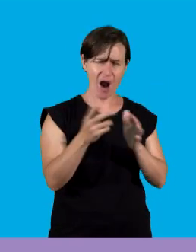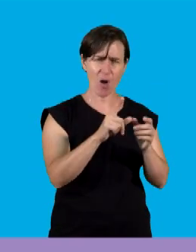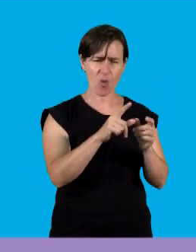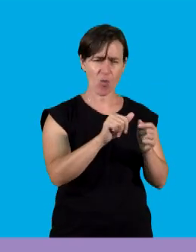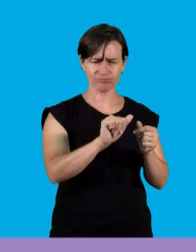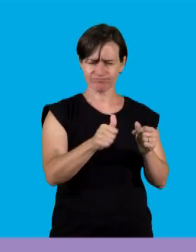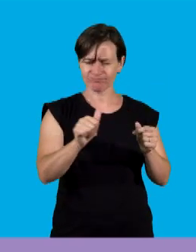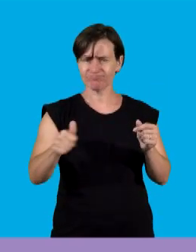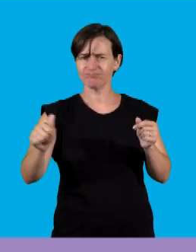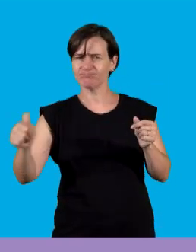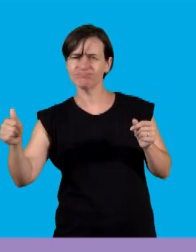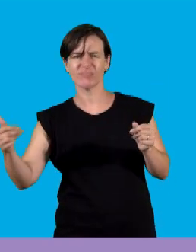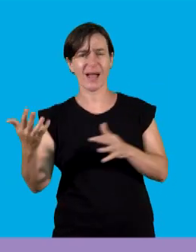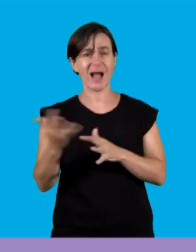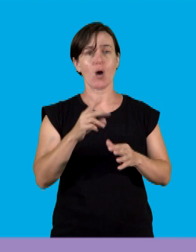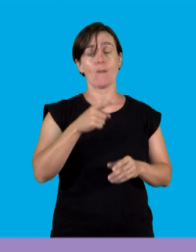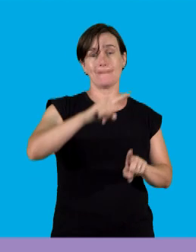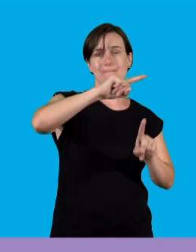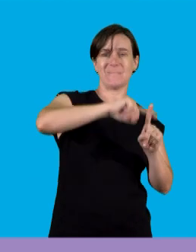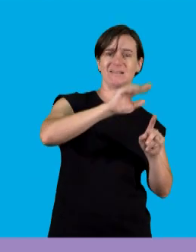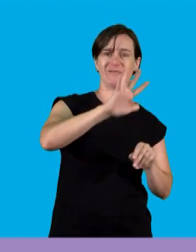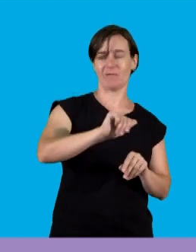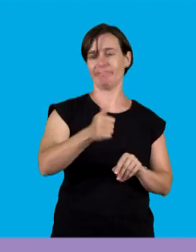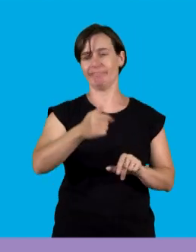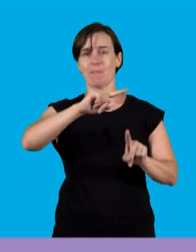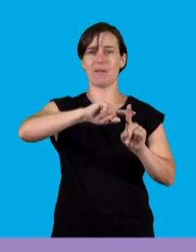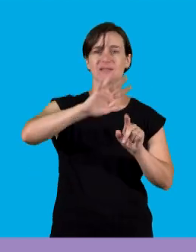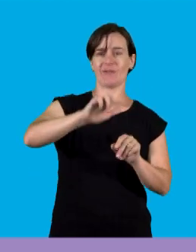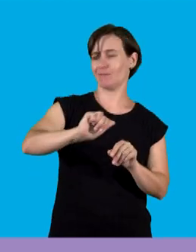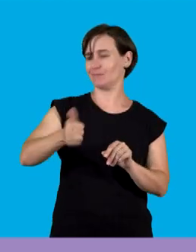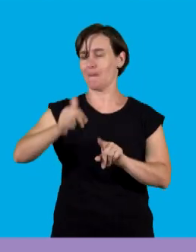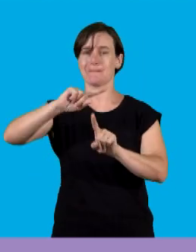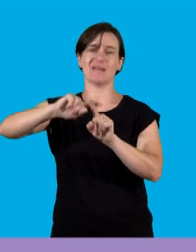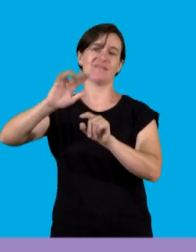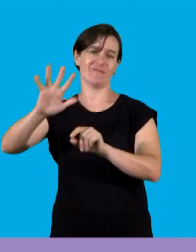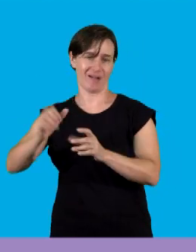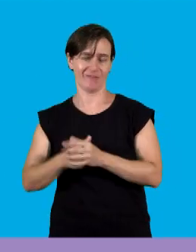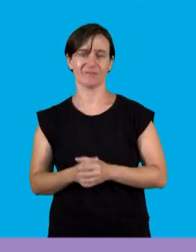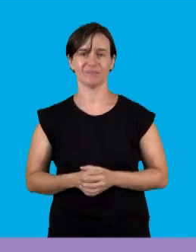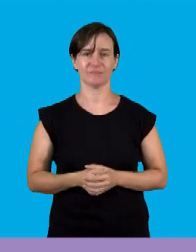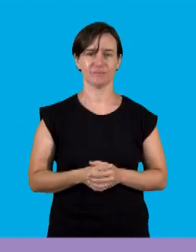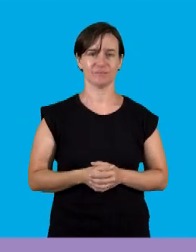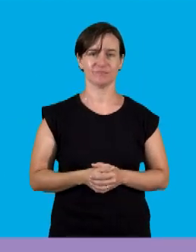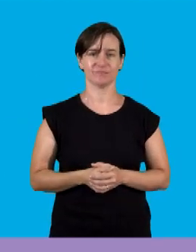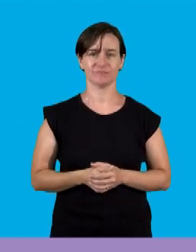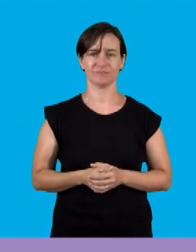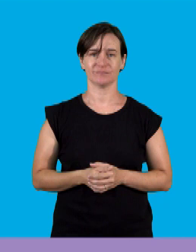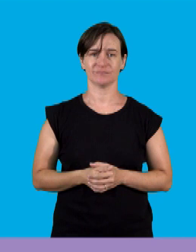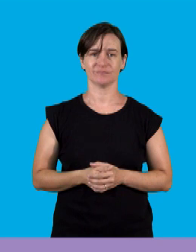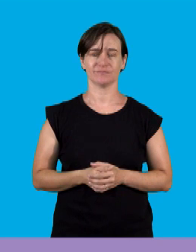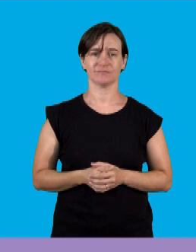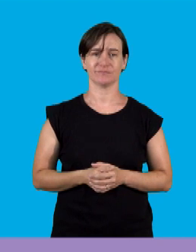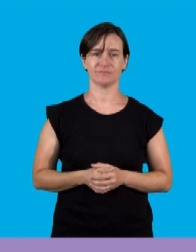we saw that from the first term to the second term, we add 5. From the second term to the third term, we add